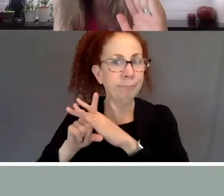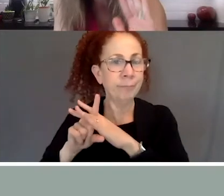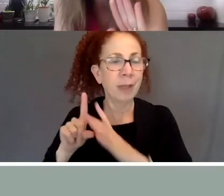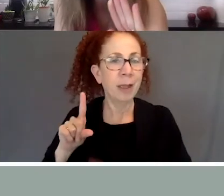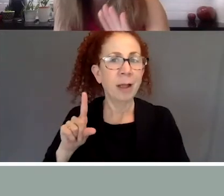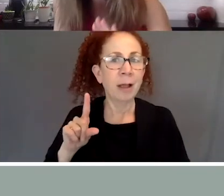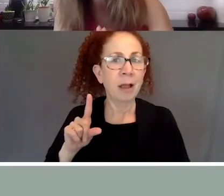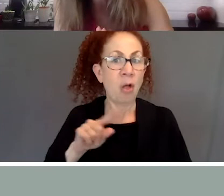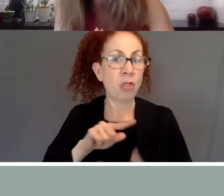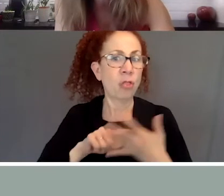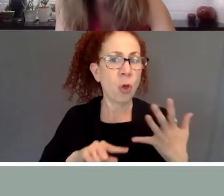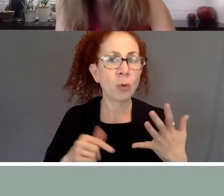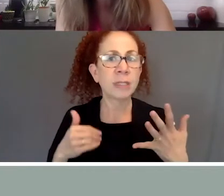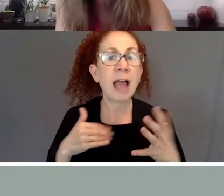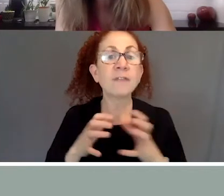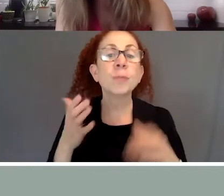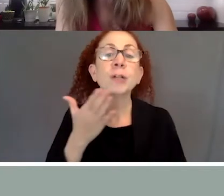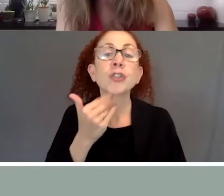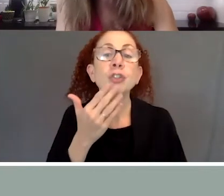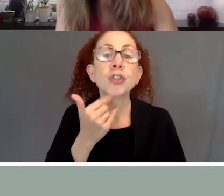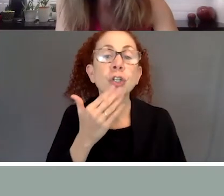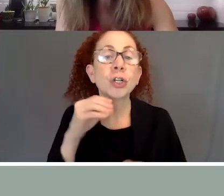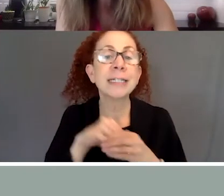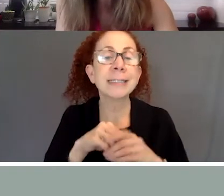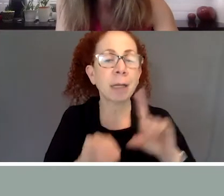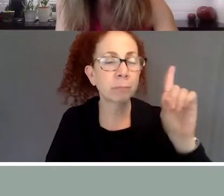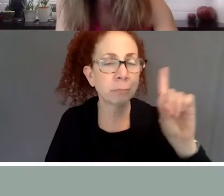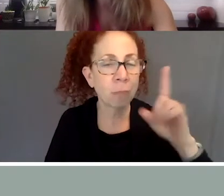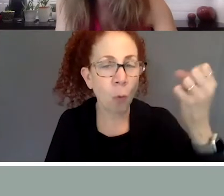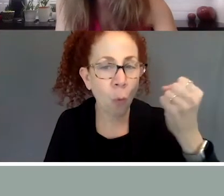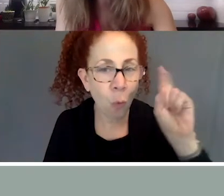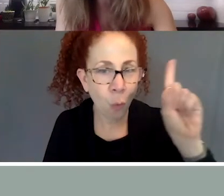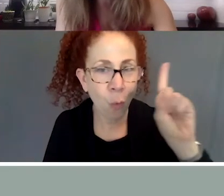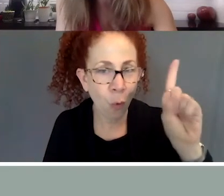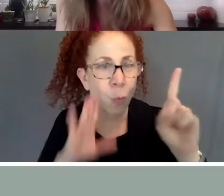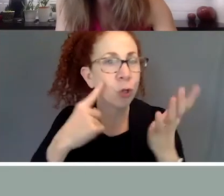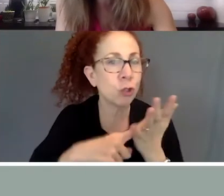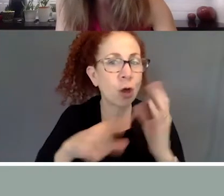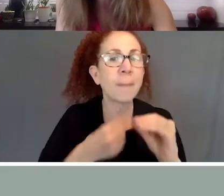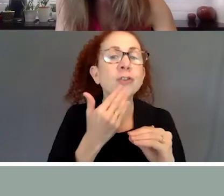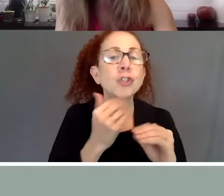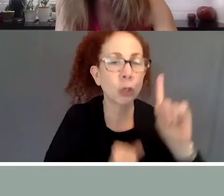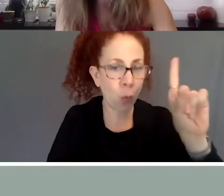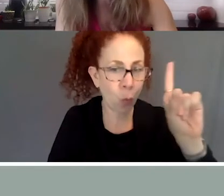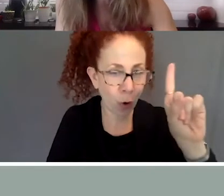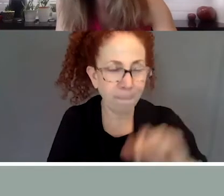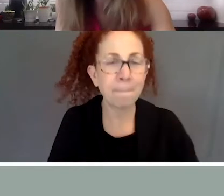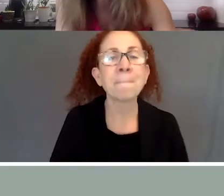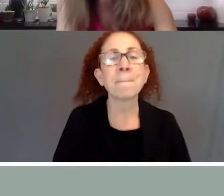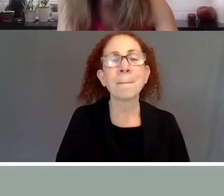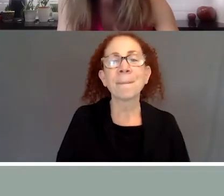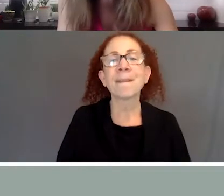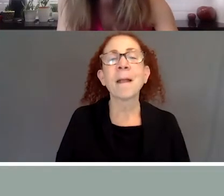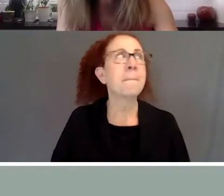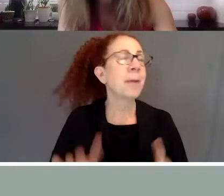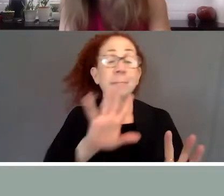oh, those have too much sugar, hold that thought. We're going to talk about sugar in just a minute, but I'll cut to